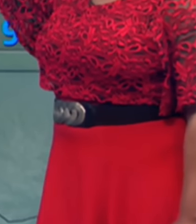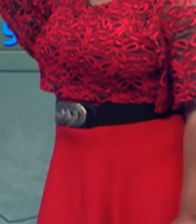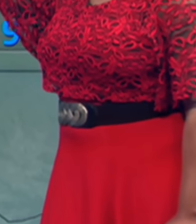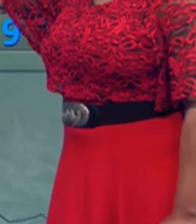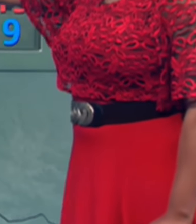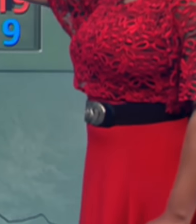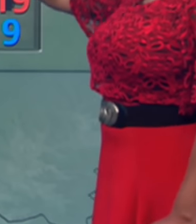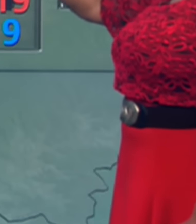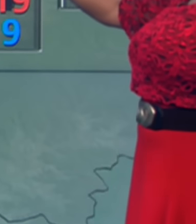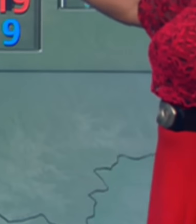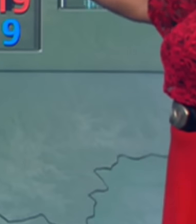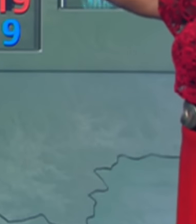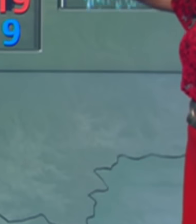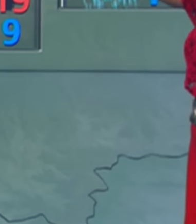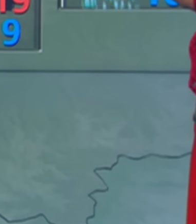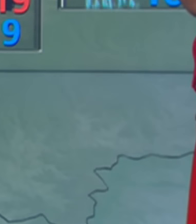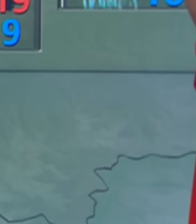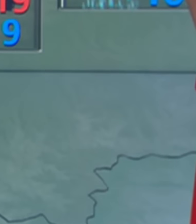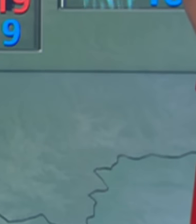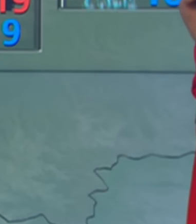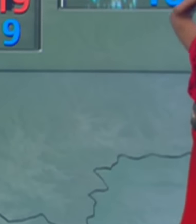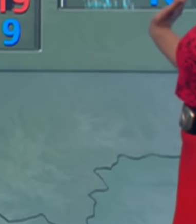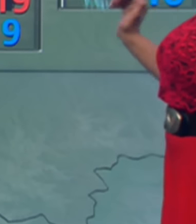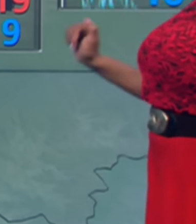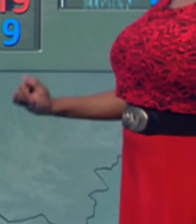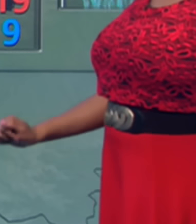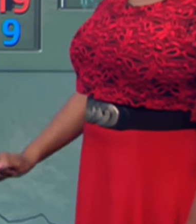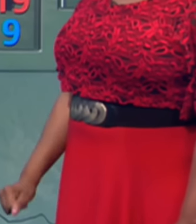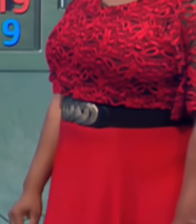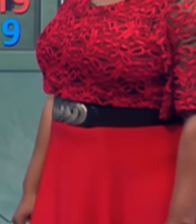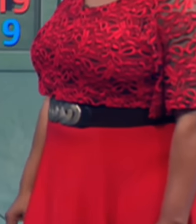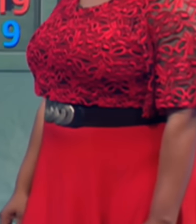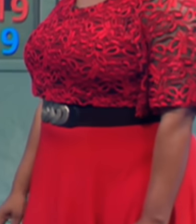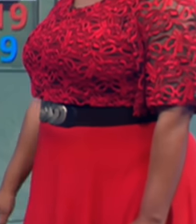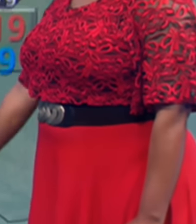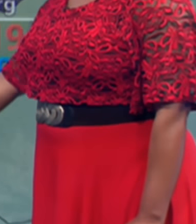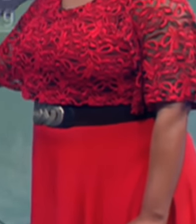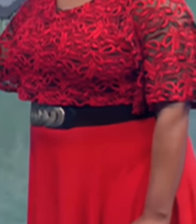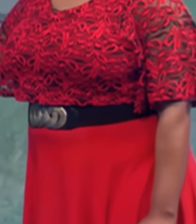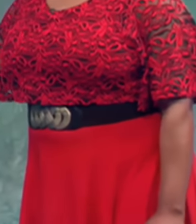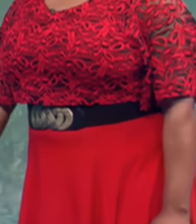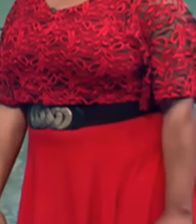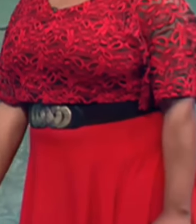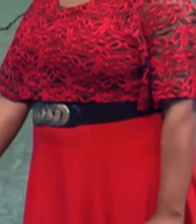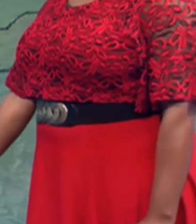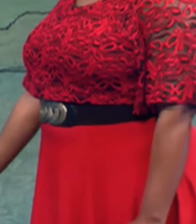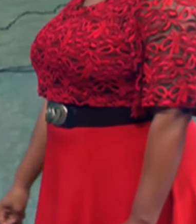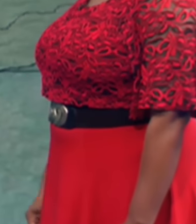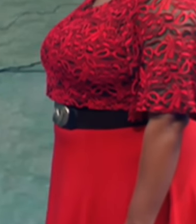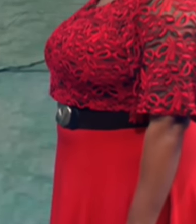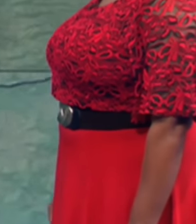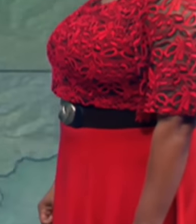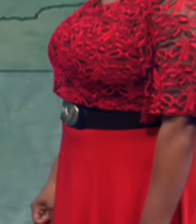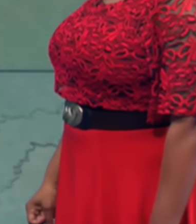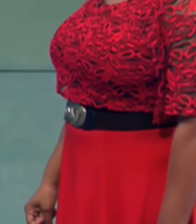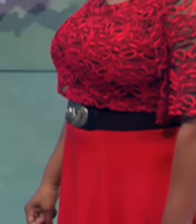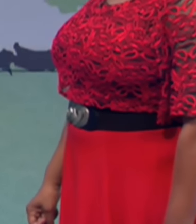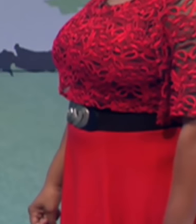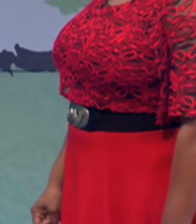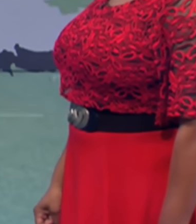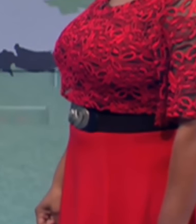ka tše 24 Kroonstad Frankfurt le gona Bethlehem ka tše lesomesenyane ga mmogo le gona Bloemfontein ka tše 20